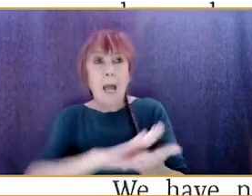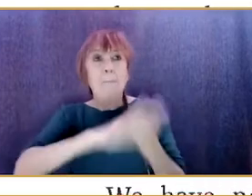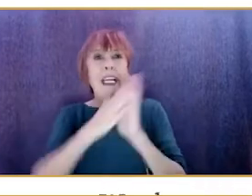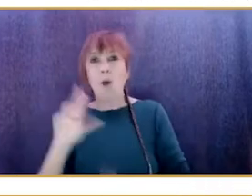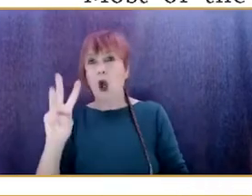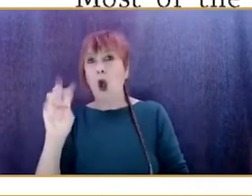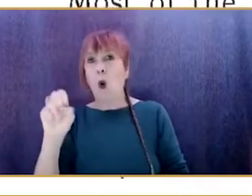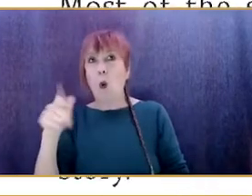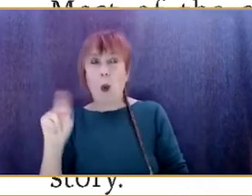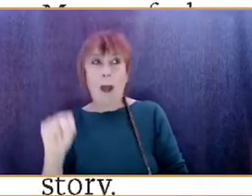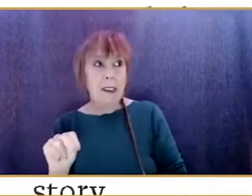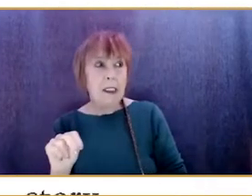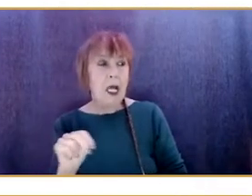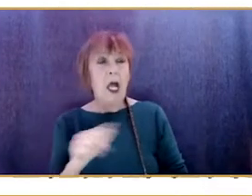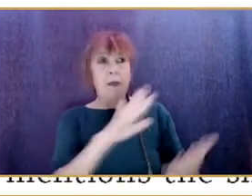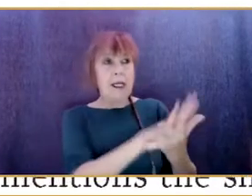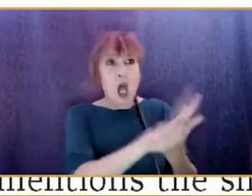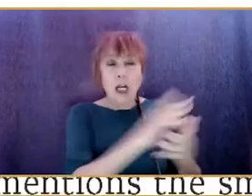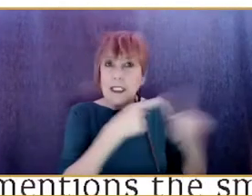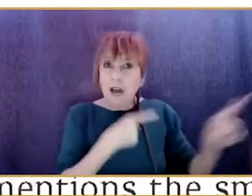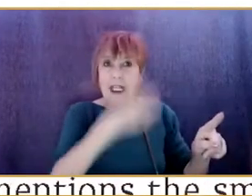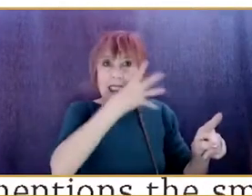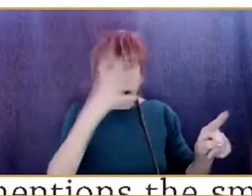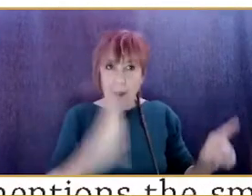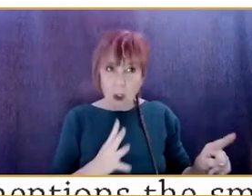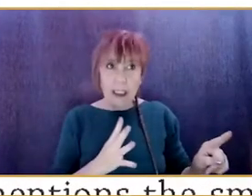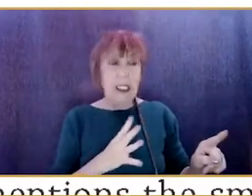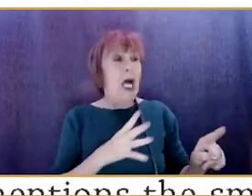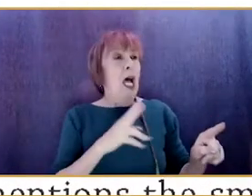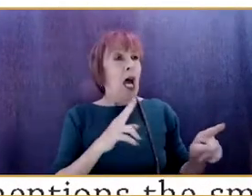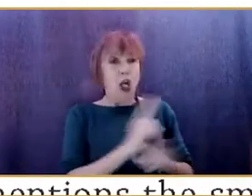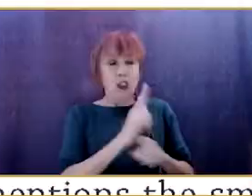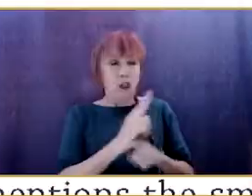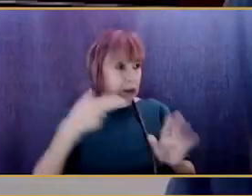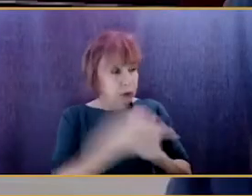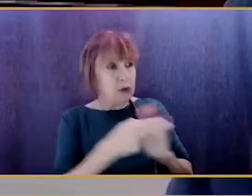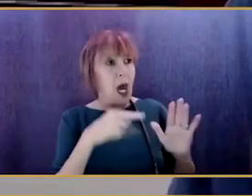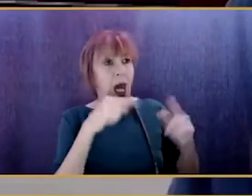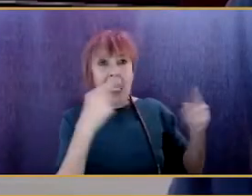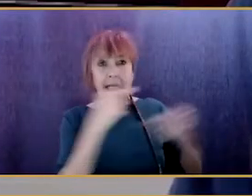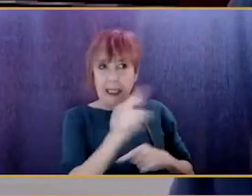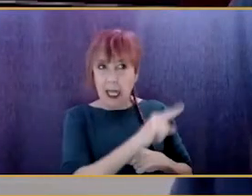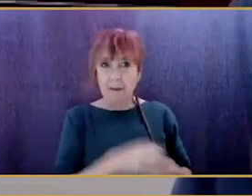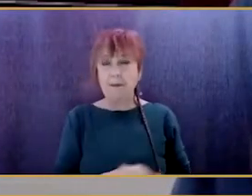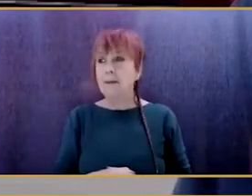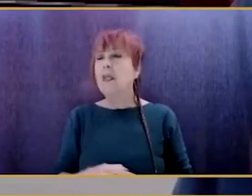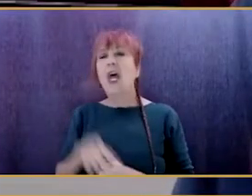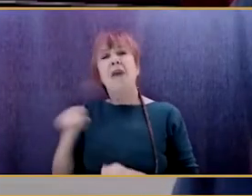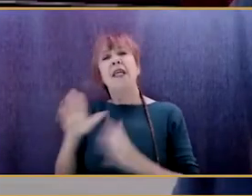migration in the United States to unravel the stories behind the system. Douglas Kearney This book is largely